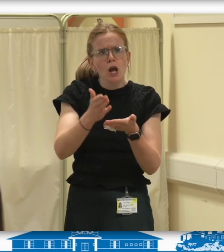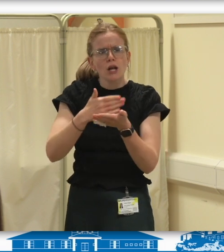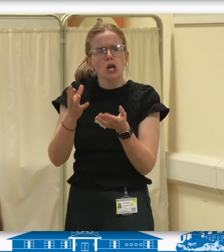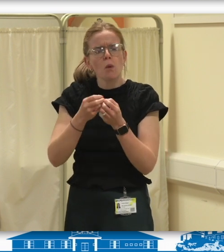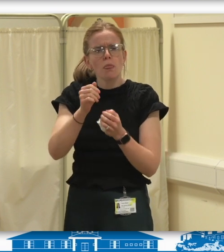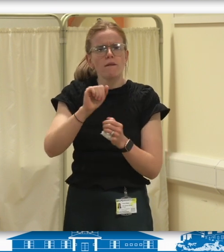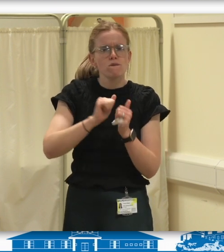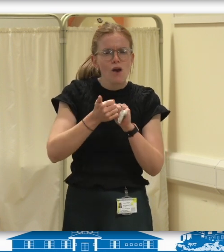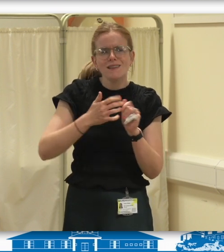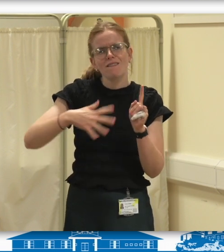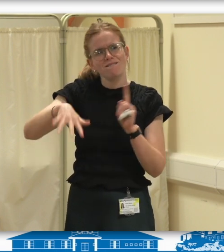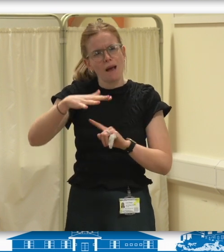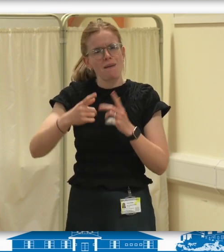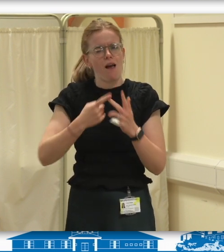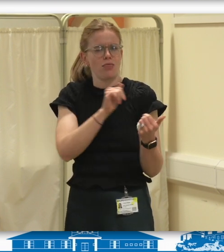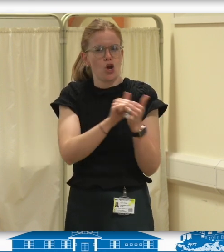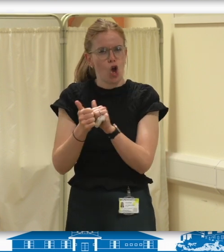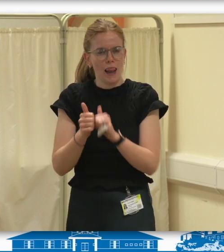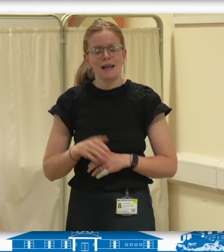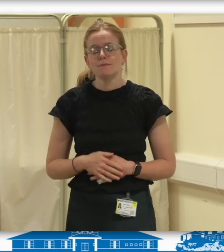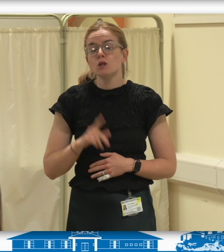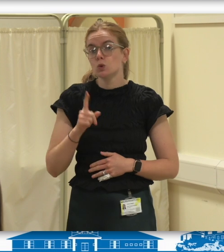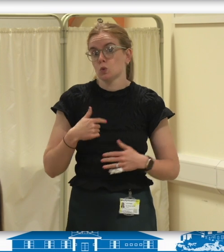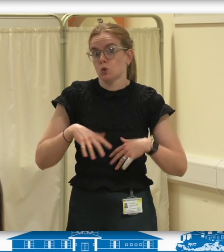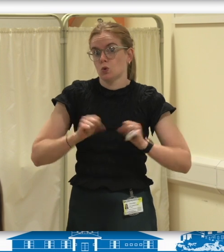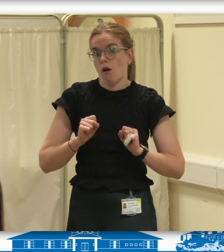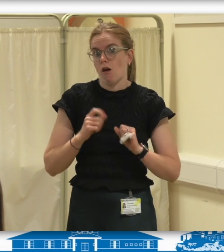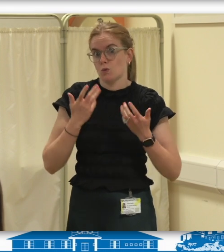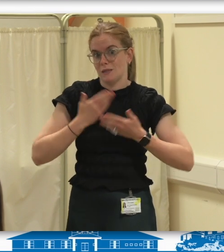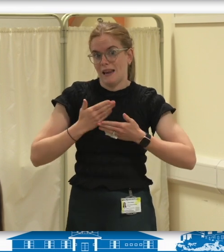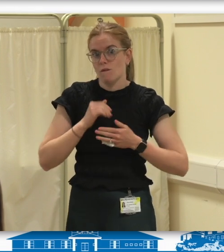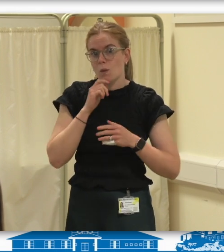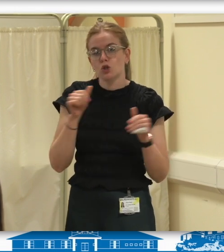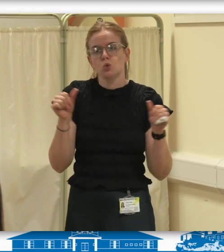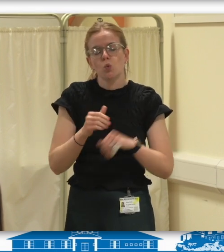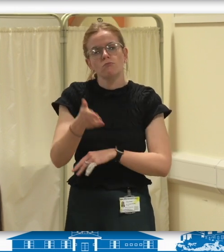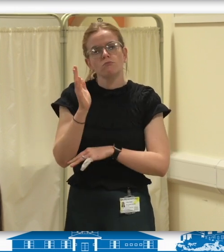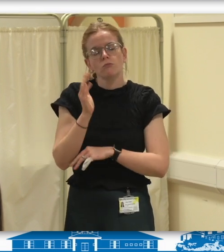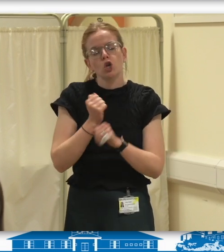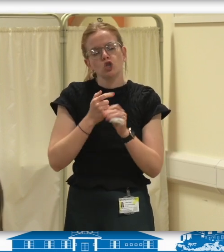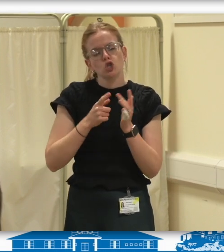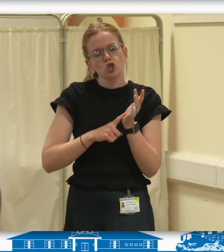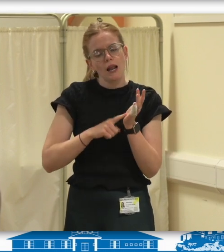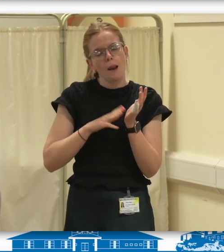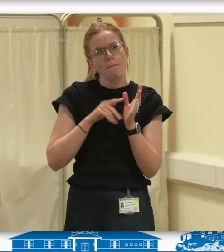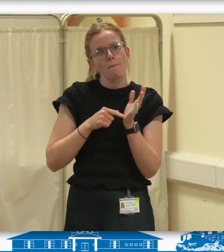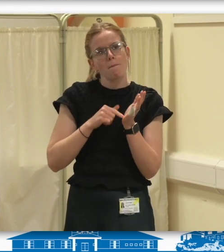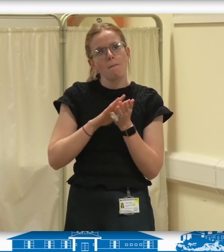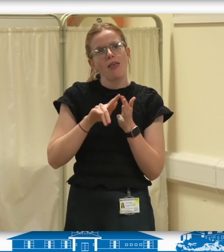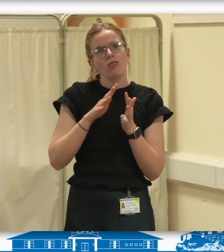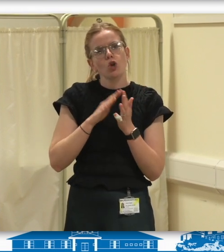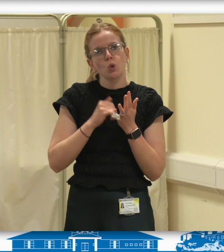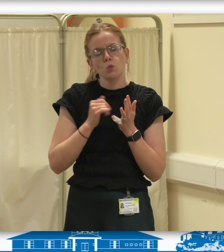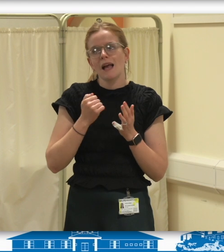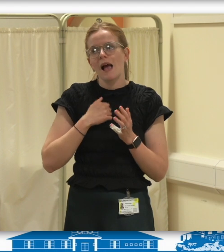other colleagues. So to commence this evening, we're going to have a short talk by Jill Matthews, who's our Chief Officer